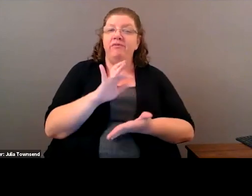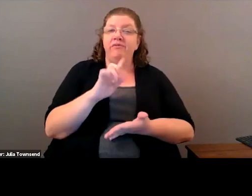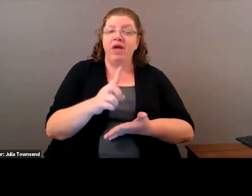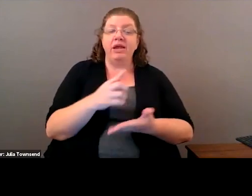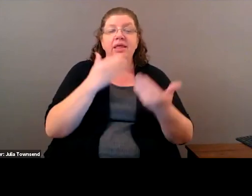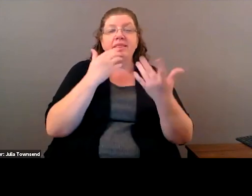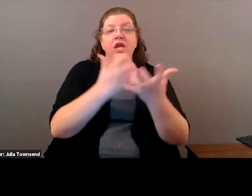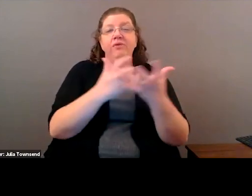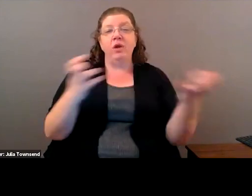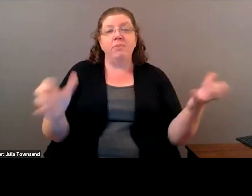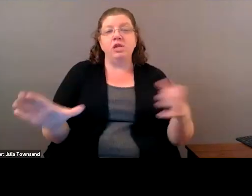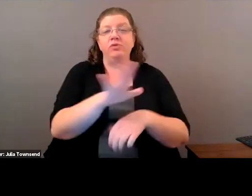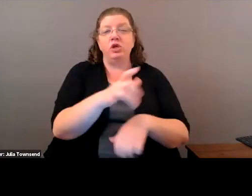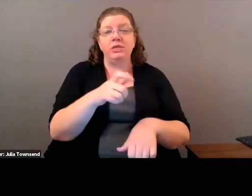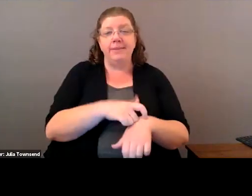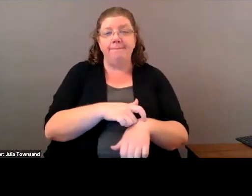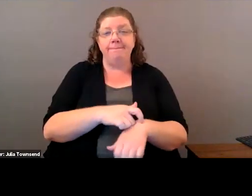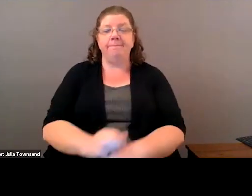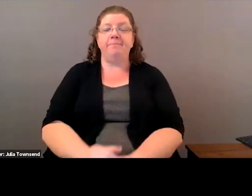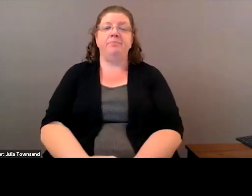much for your time.